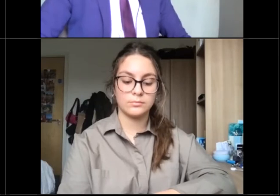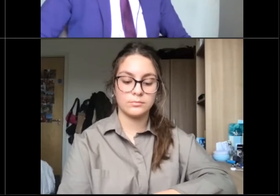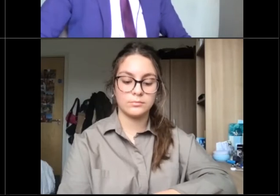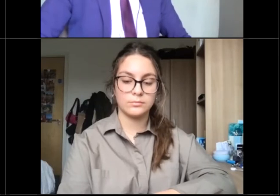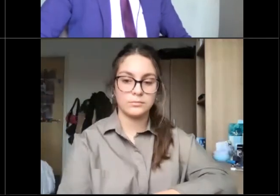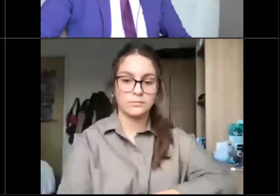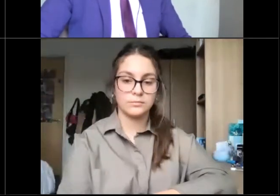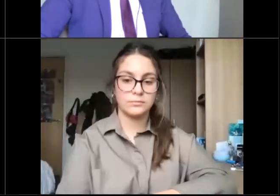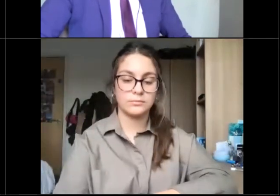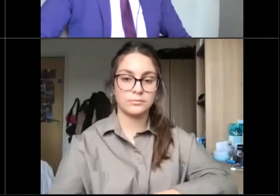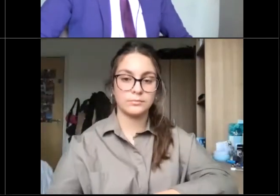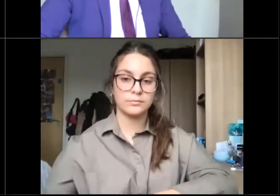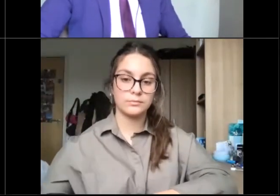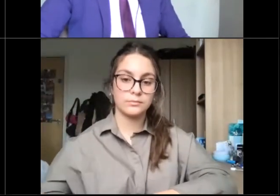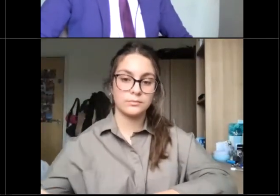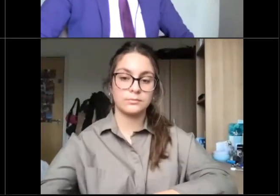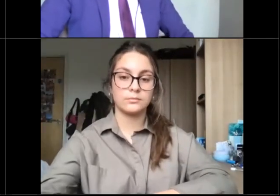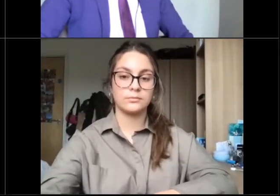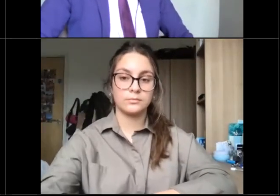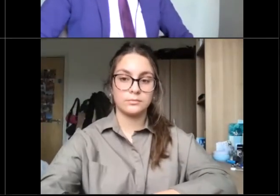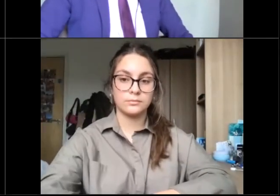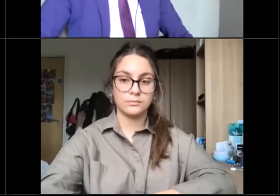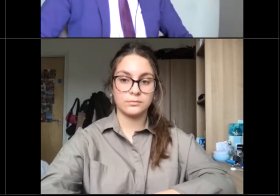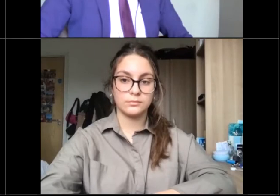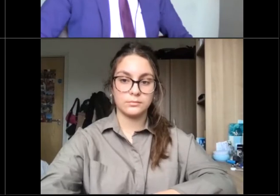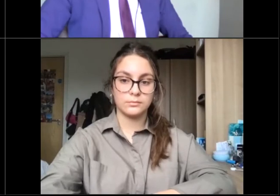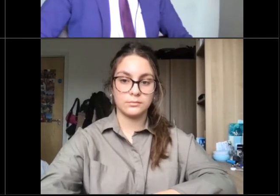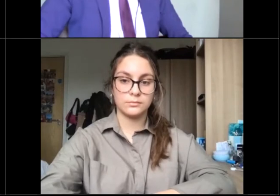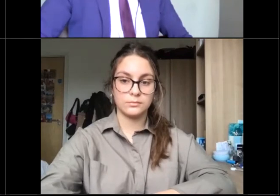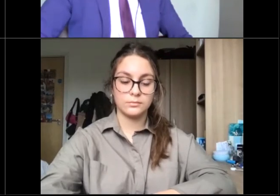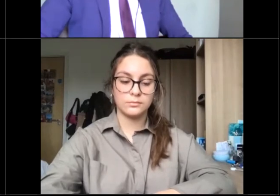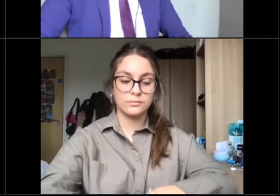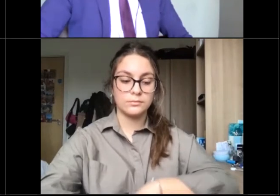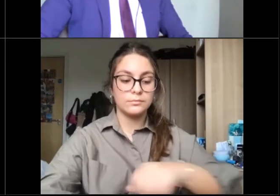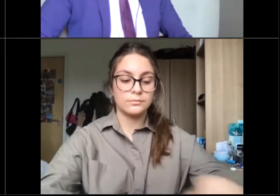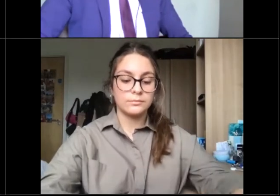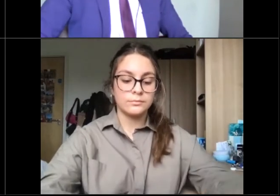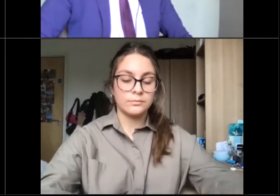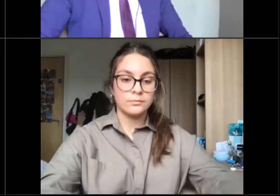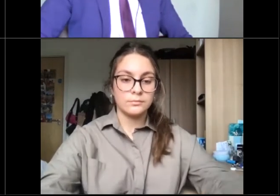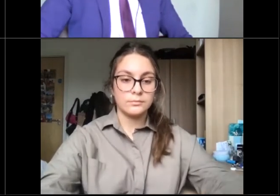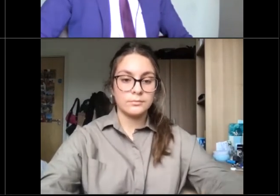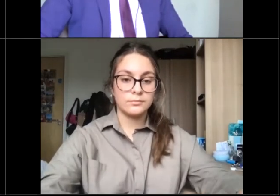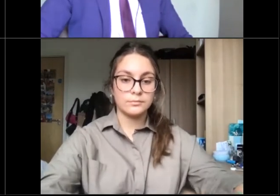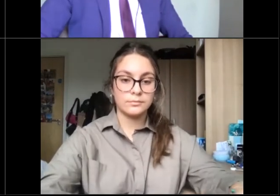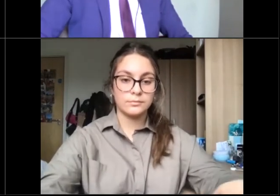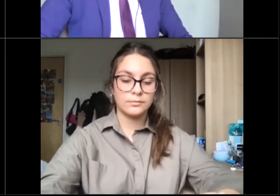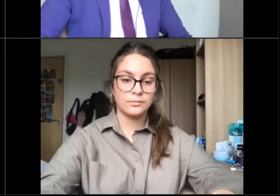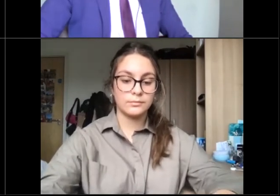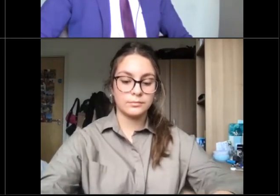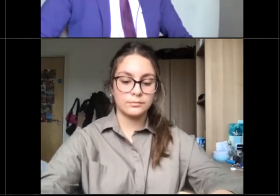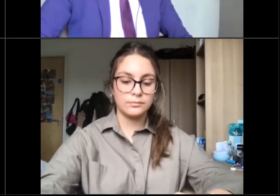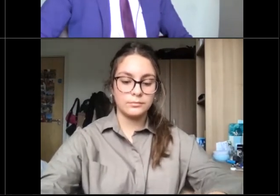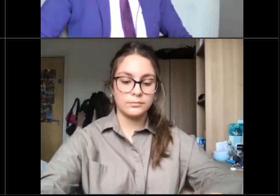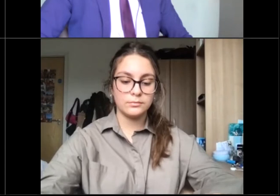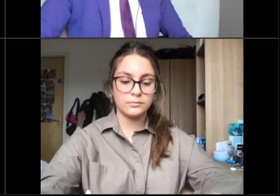policy that you might use to error check something. But that's got to go in quite nice and early. The other thing that a why question helps us